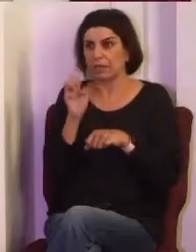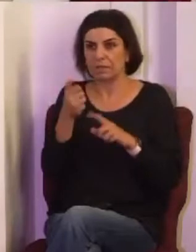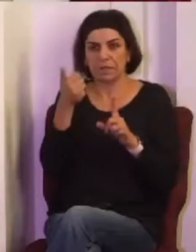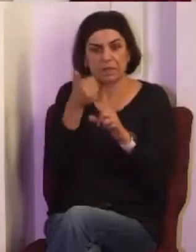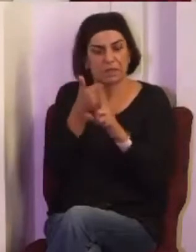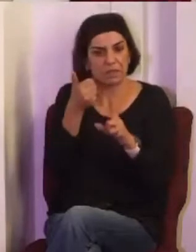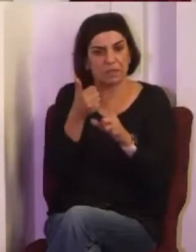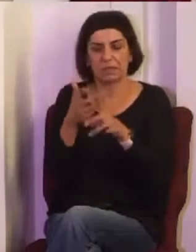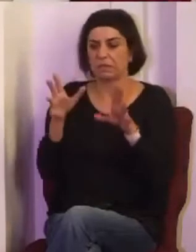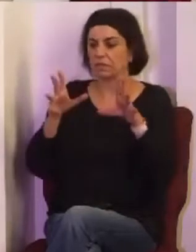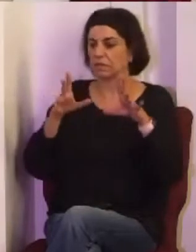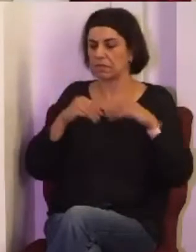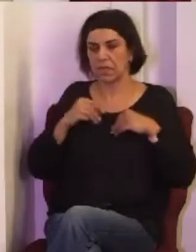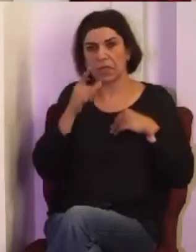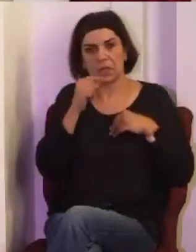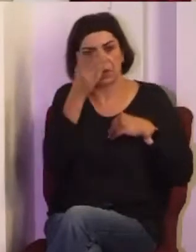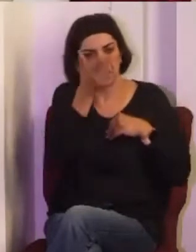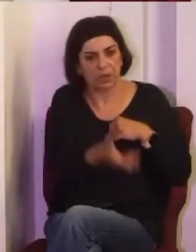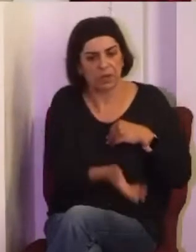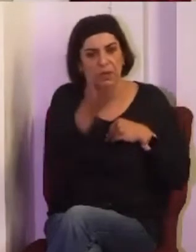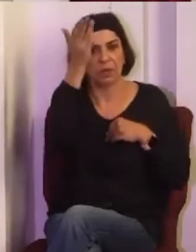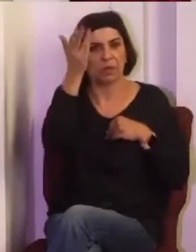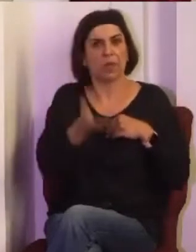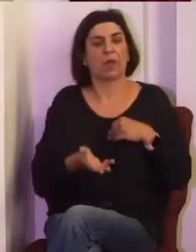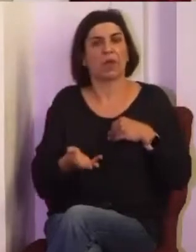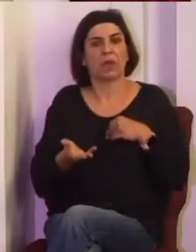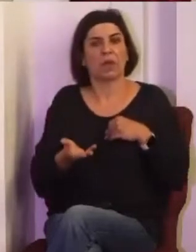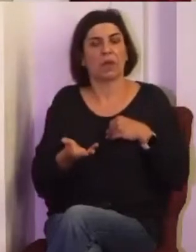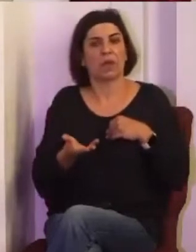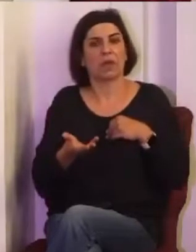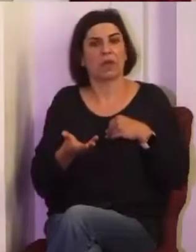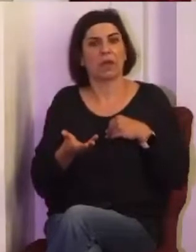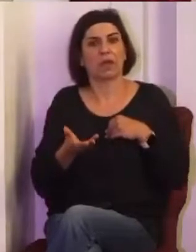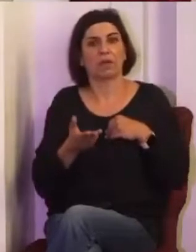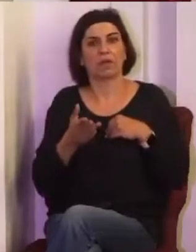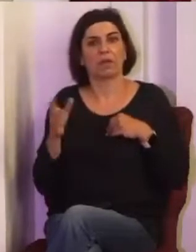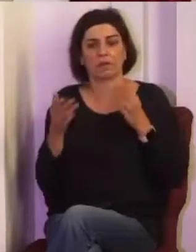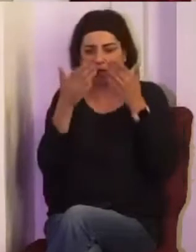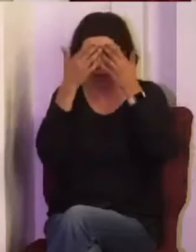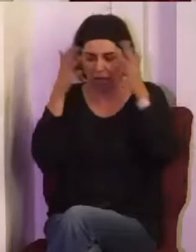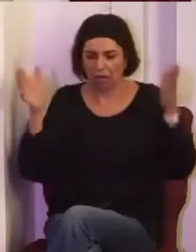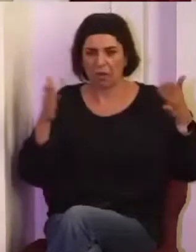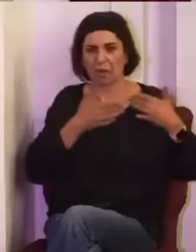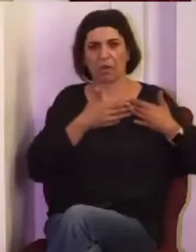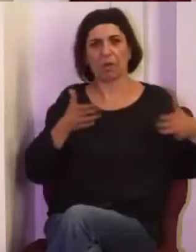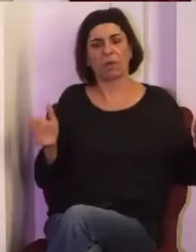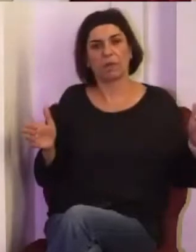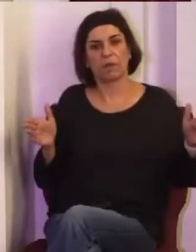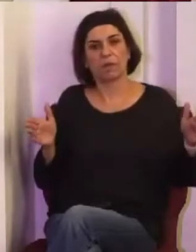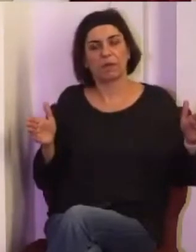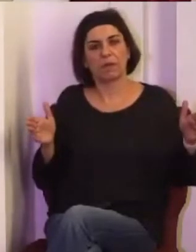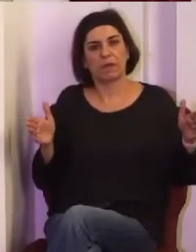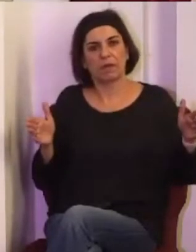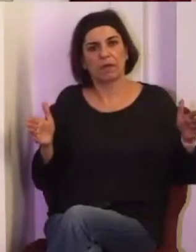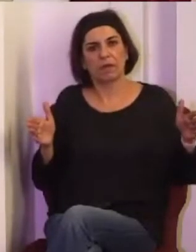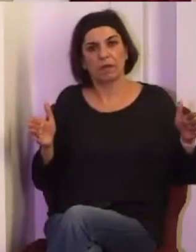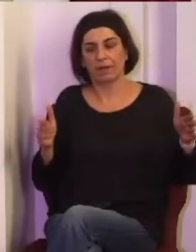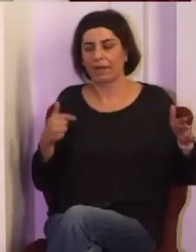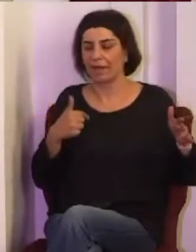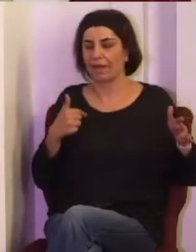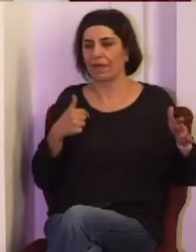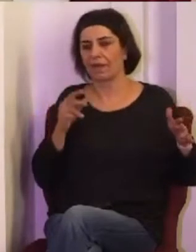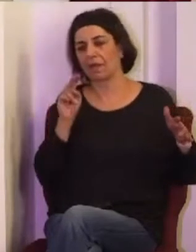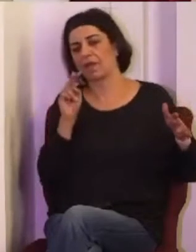just embraced who they were. They were so open. And here's the other piece of it. Not only did I sense their